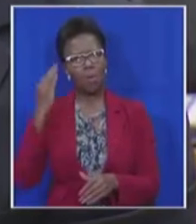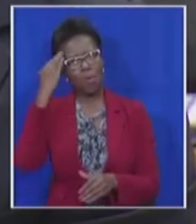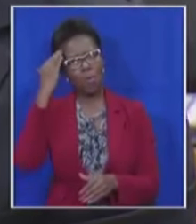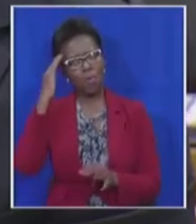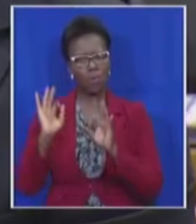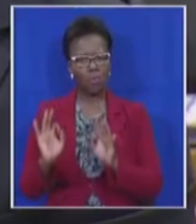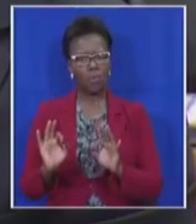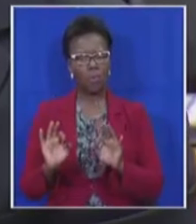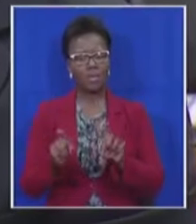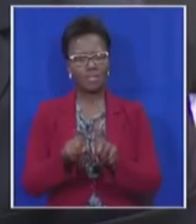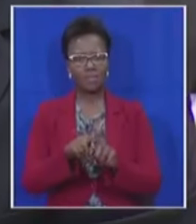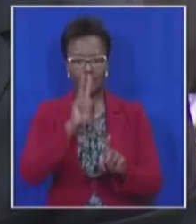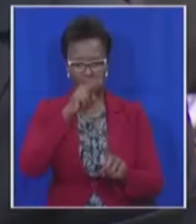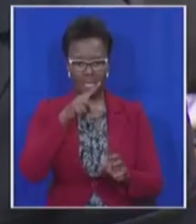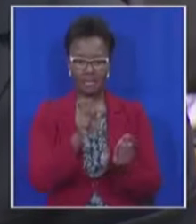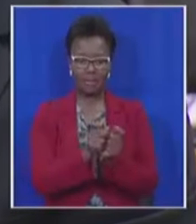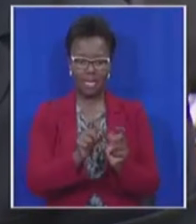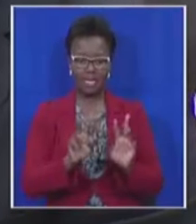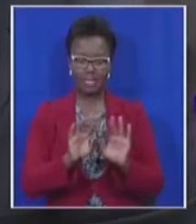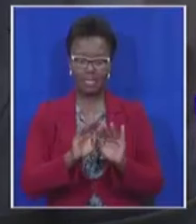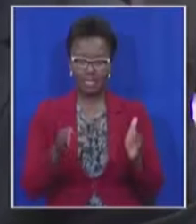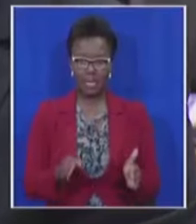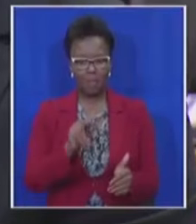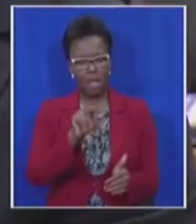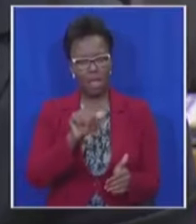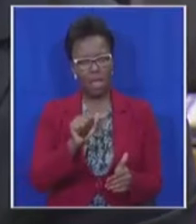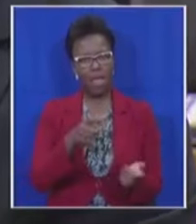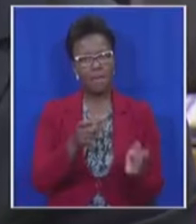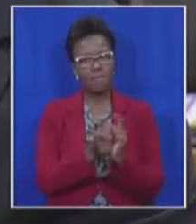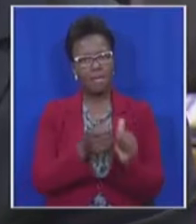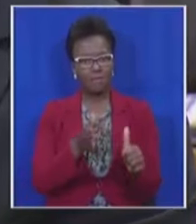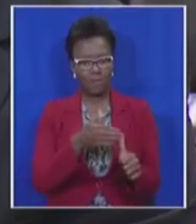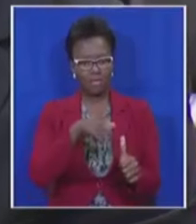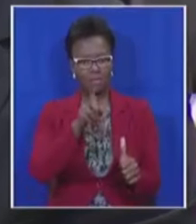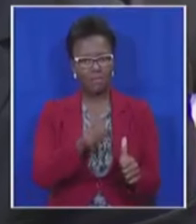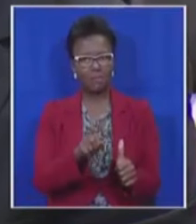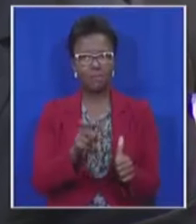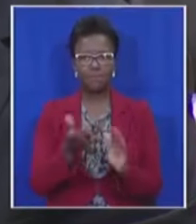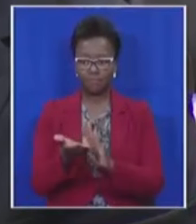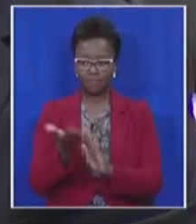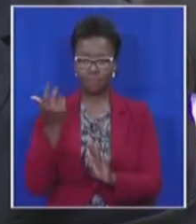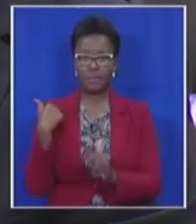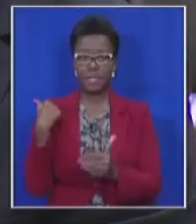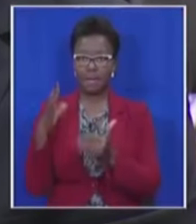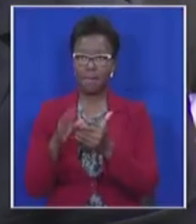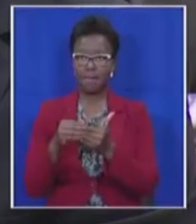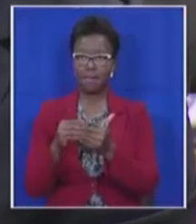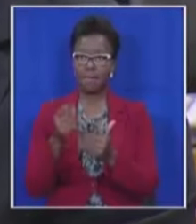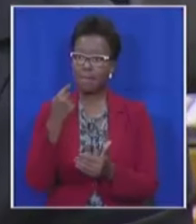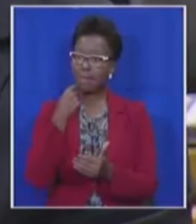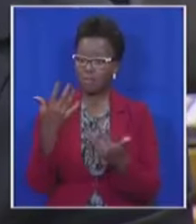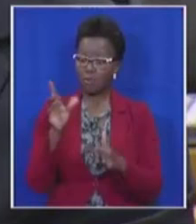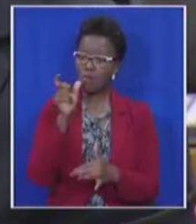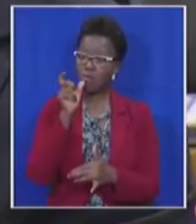I would really ask that you consult with the NA table before making this ruling. The Speaker threw out one of our members last week for saying something that